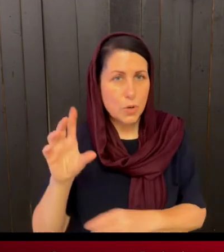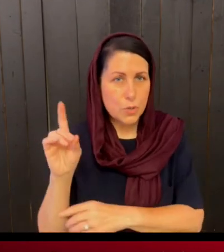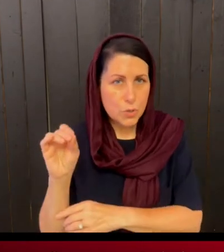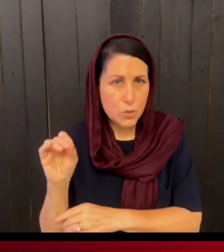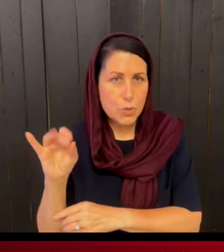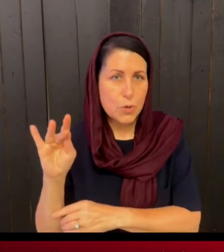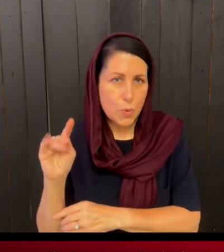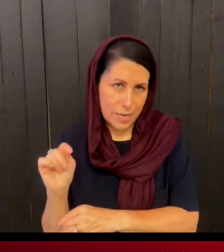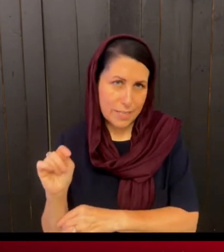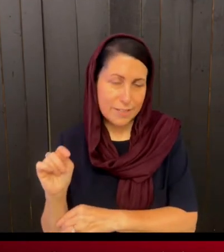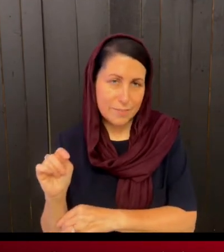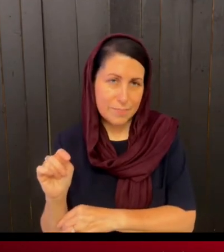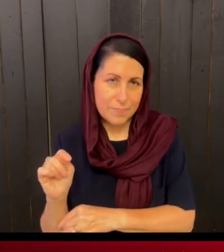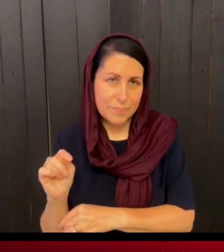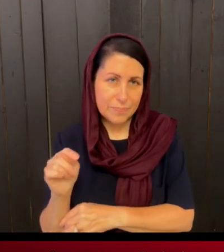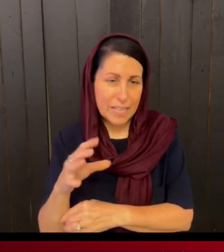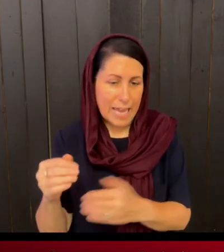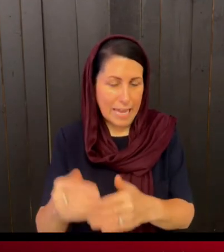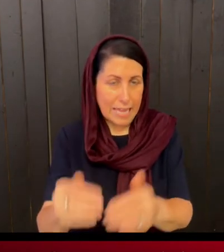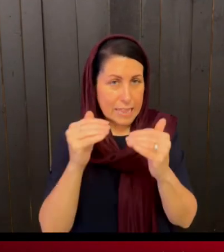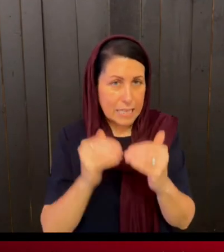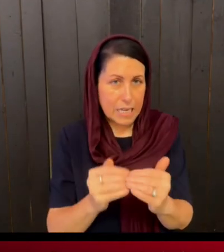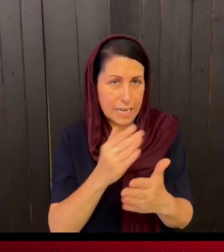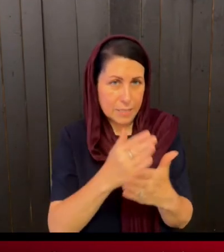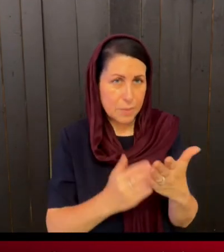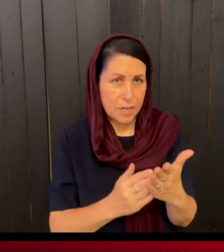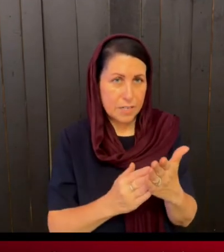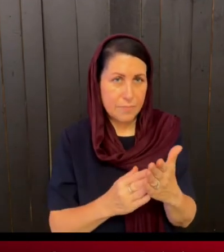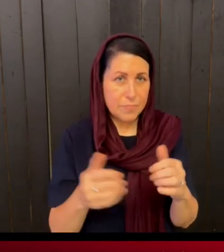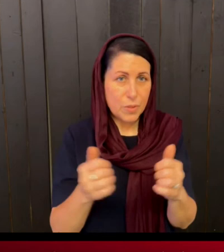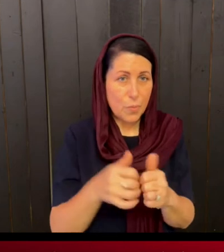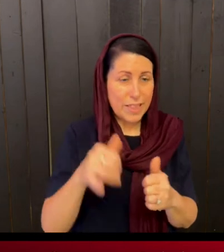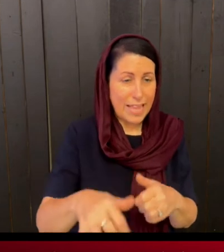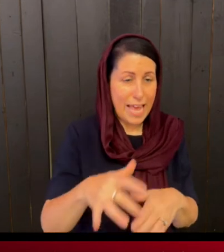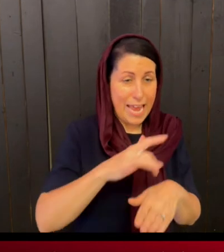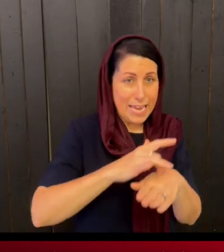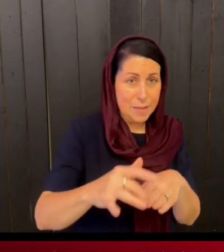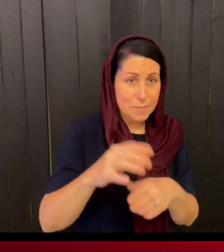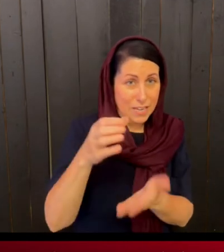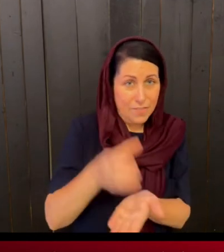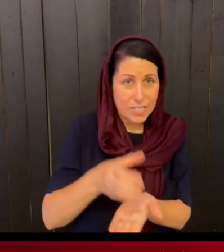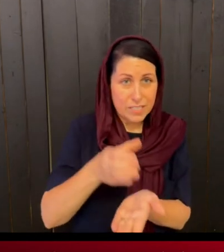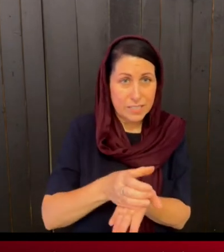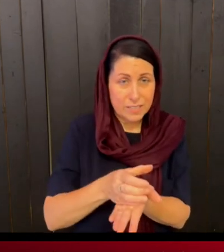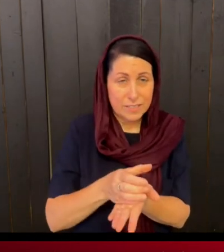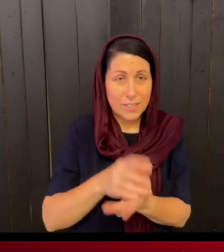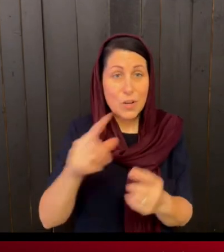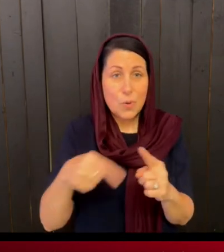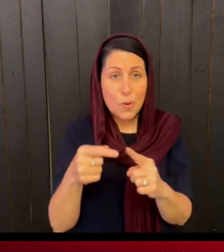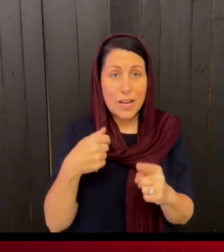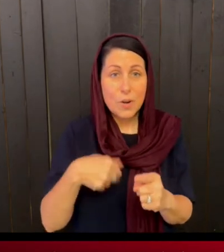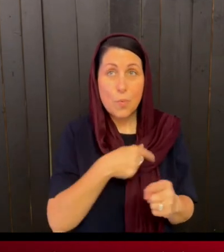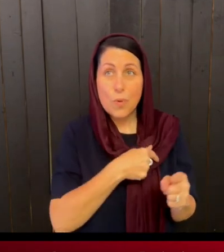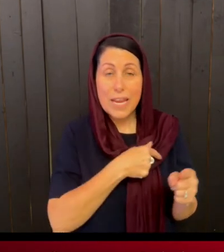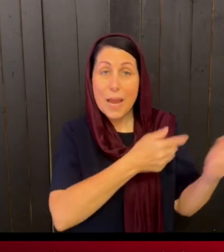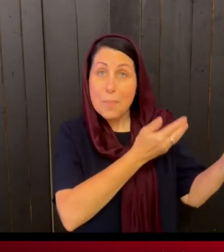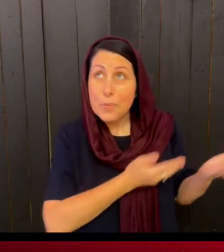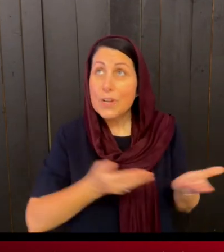And then the next part is with that empty vessel. When we bring him that empty